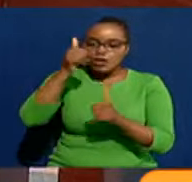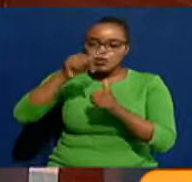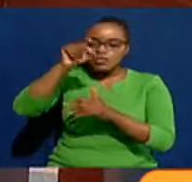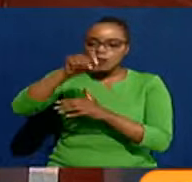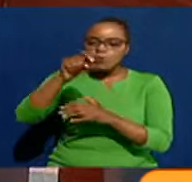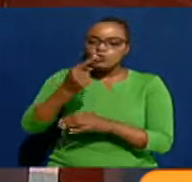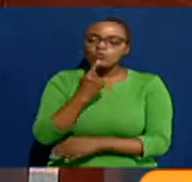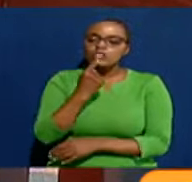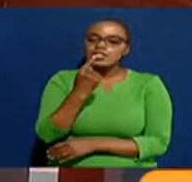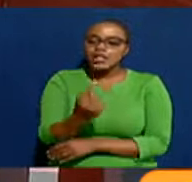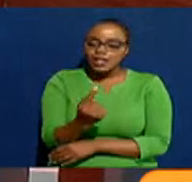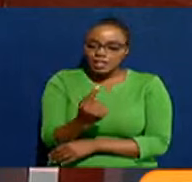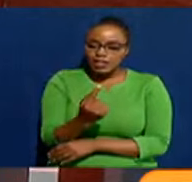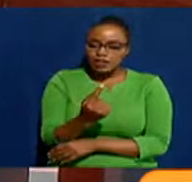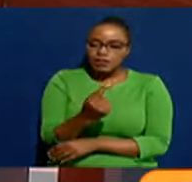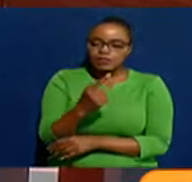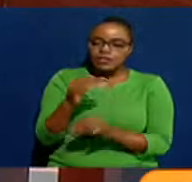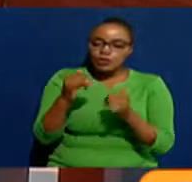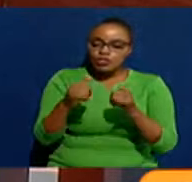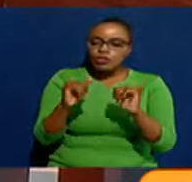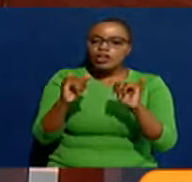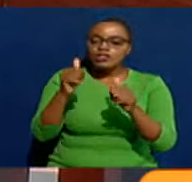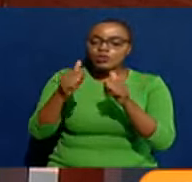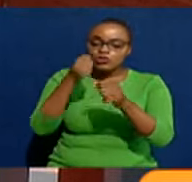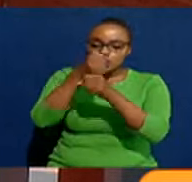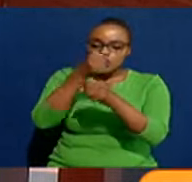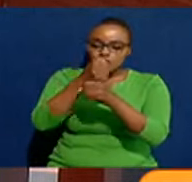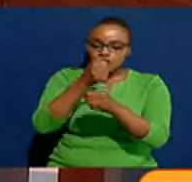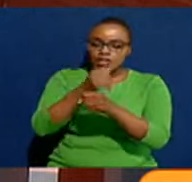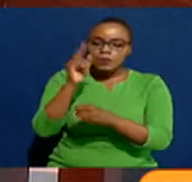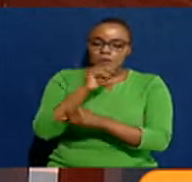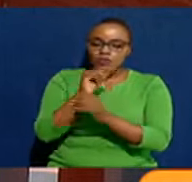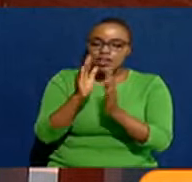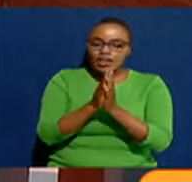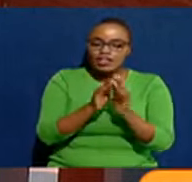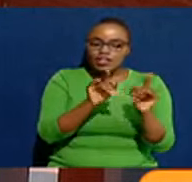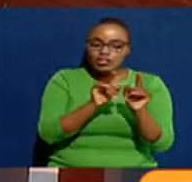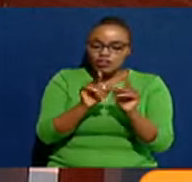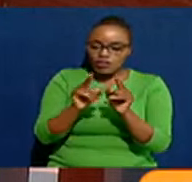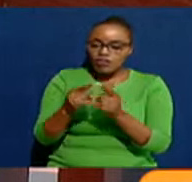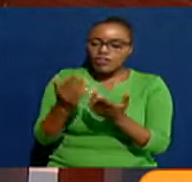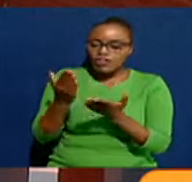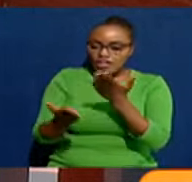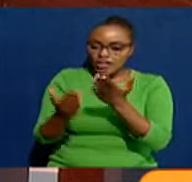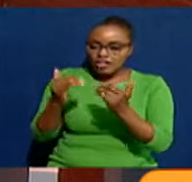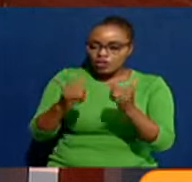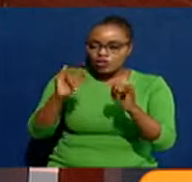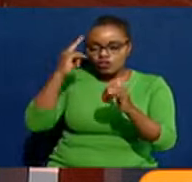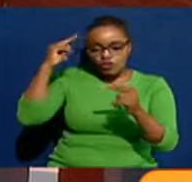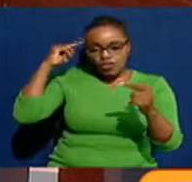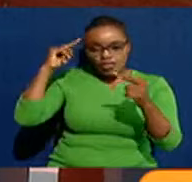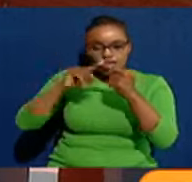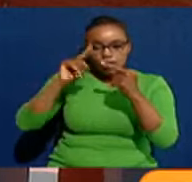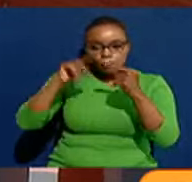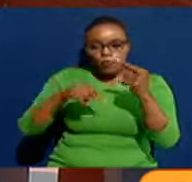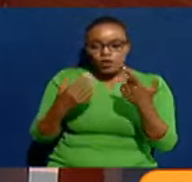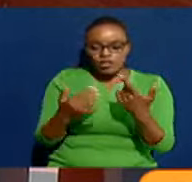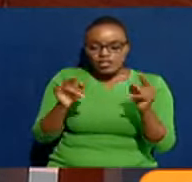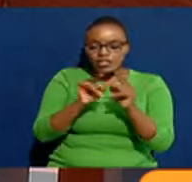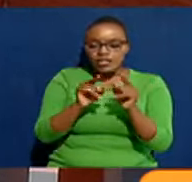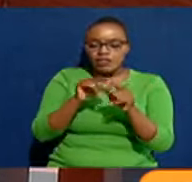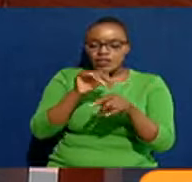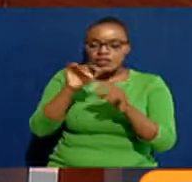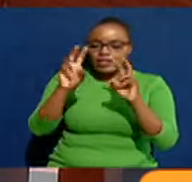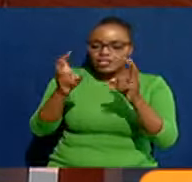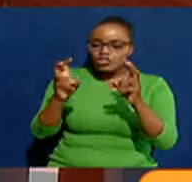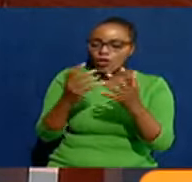should be giving him, is that which trials have we done? Clinical empirically, trials. Clinical trials for purposes of obviating any